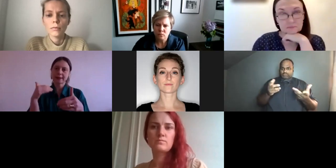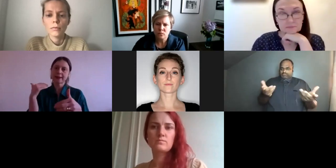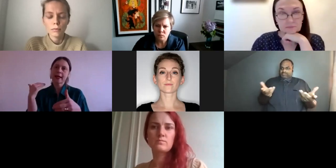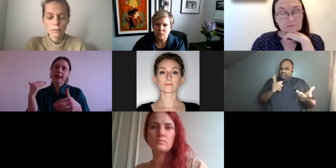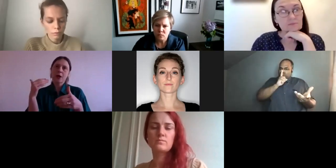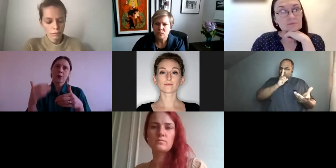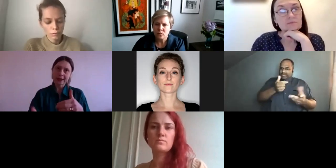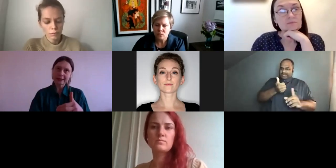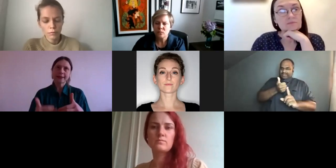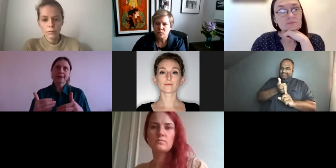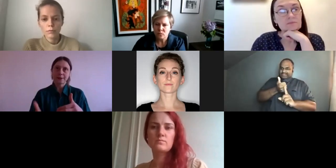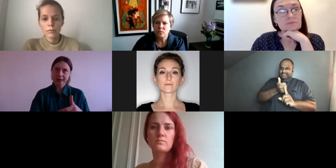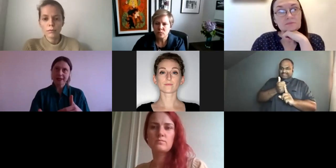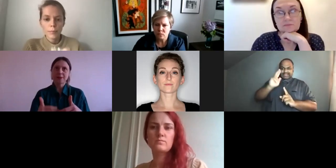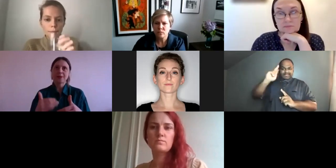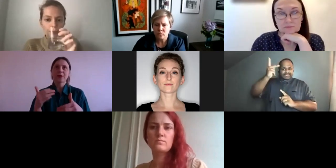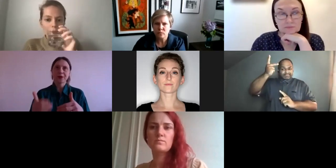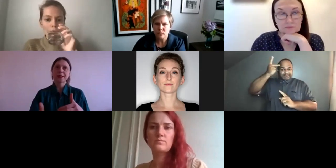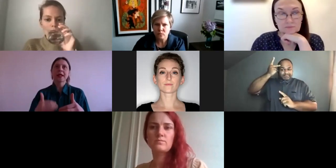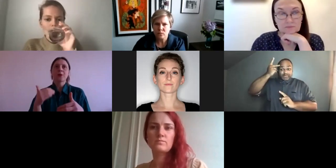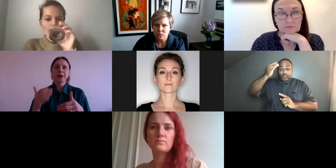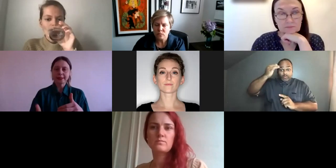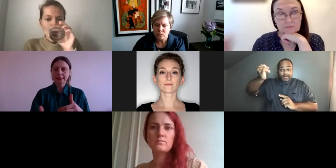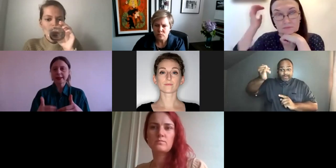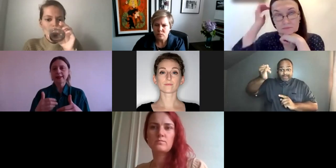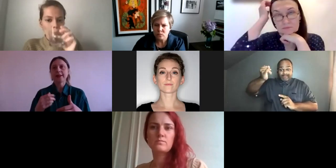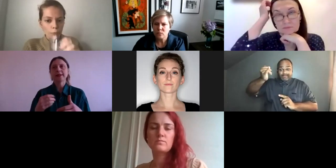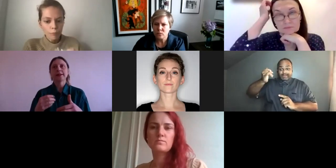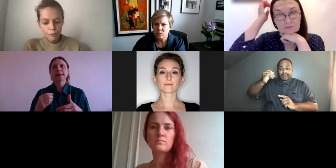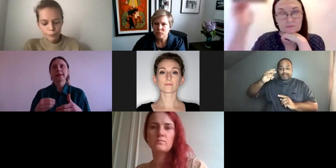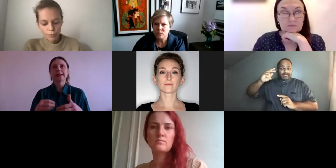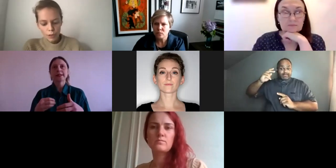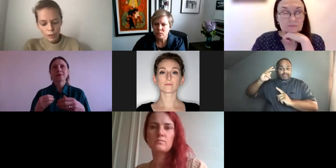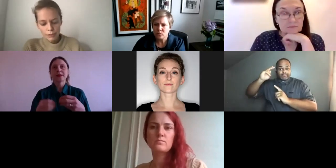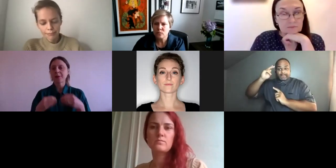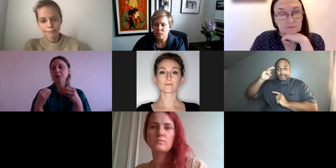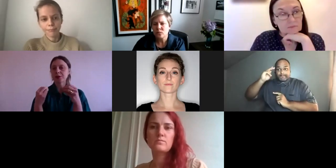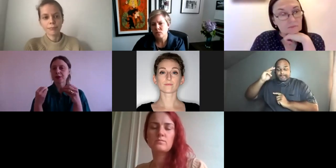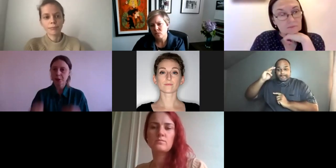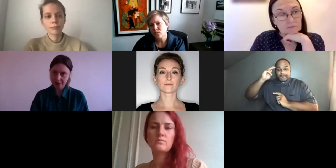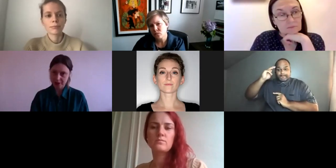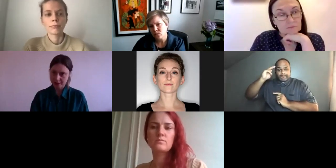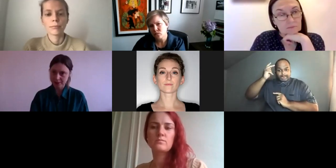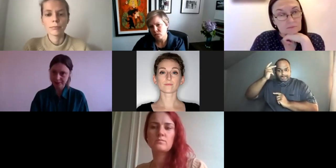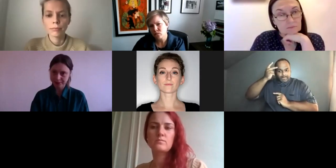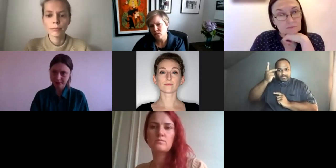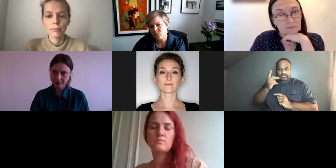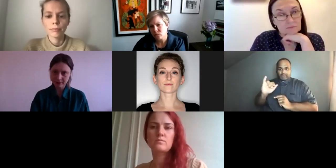it is political space, because political, it is something what is